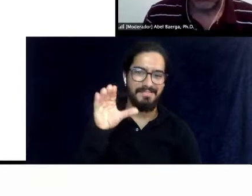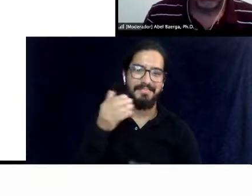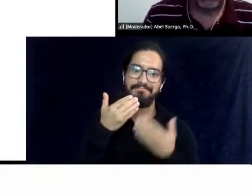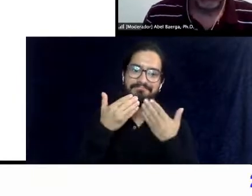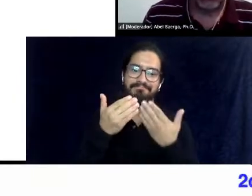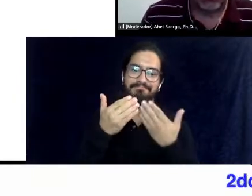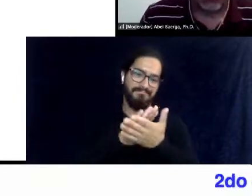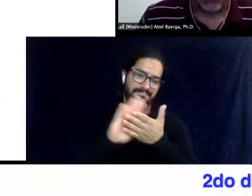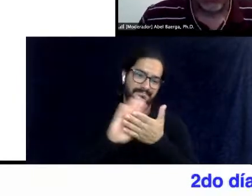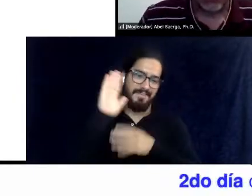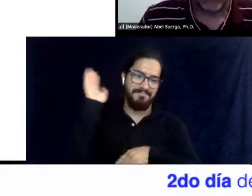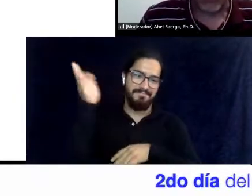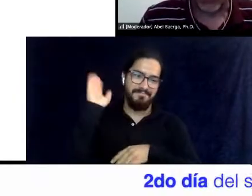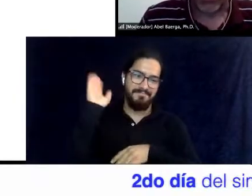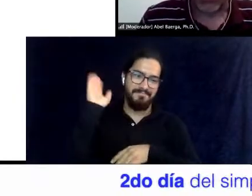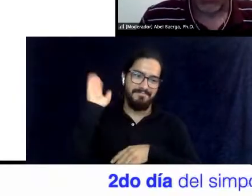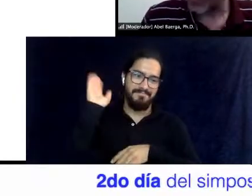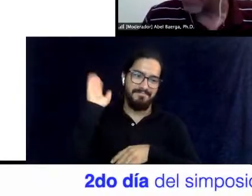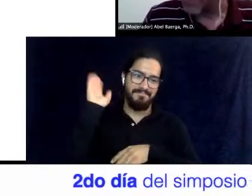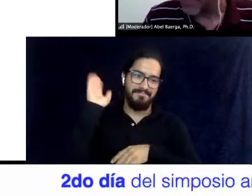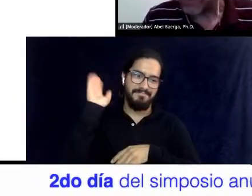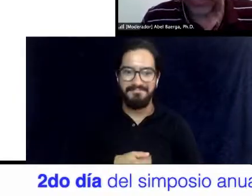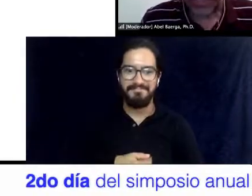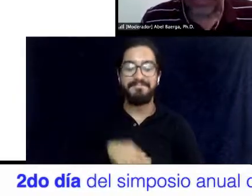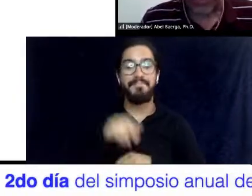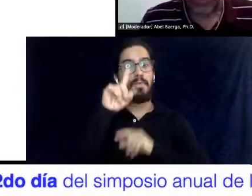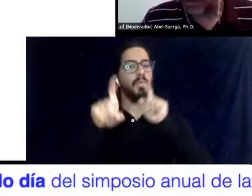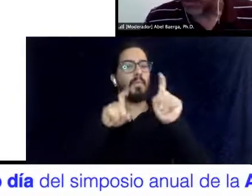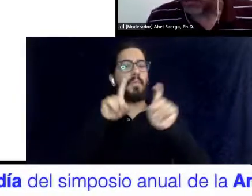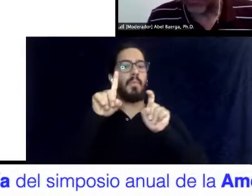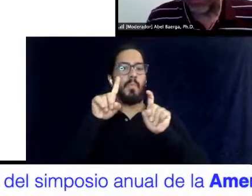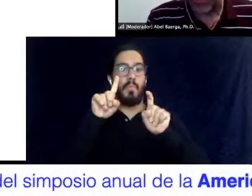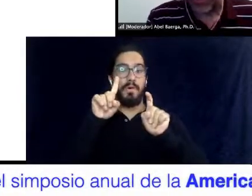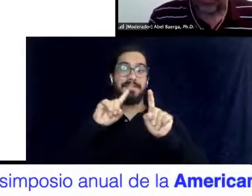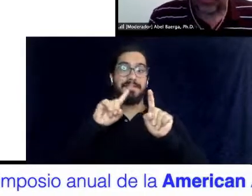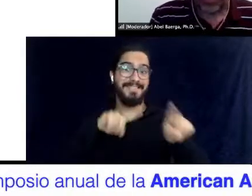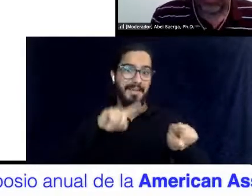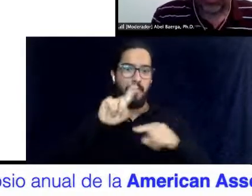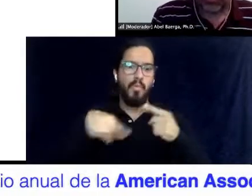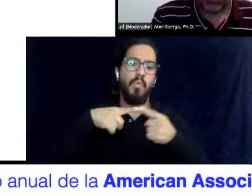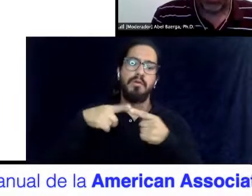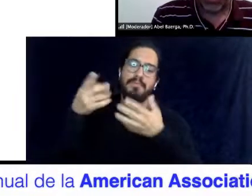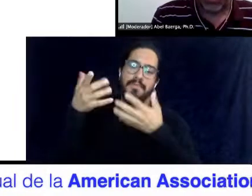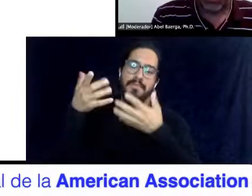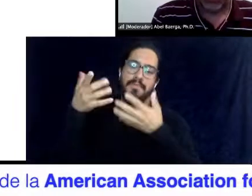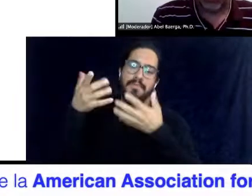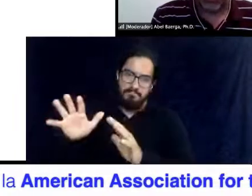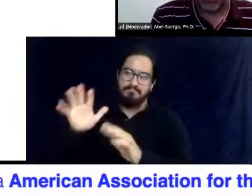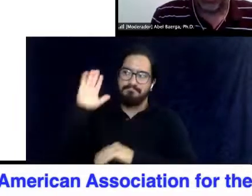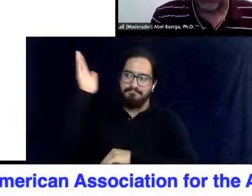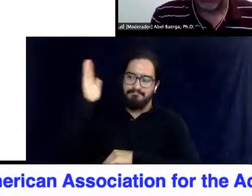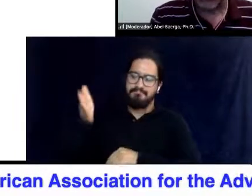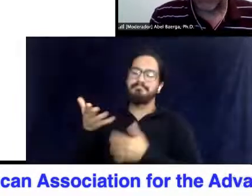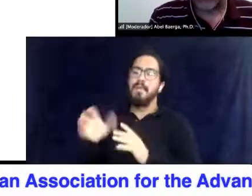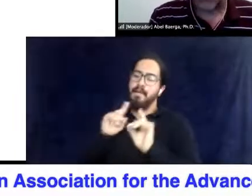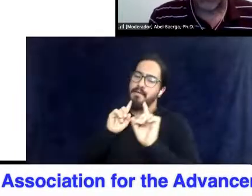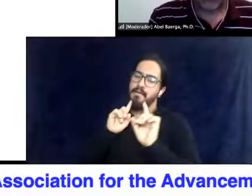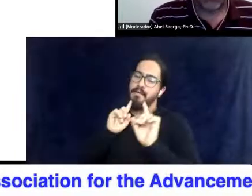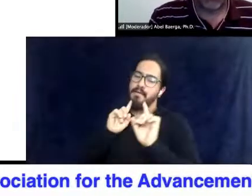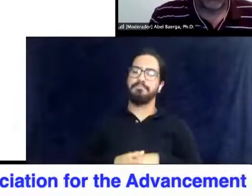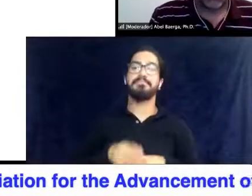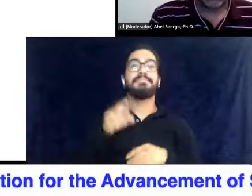presentation. And questions will be asked at the end. Now we go to presentation number